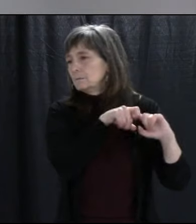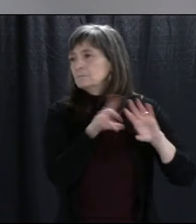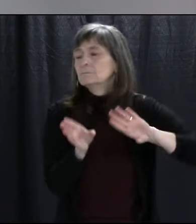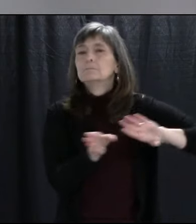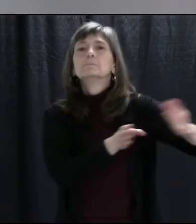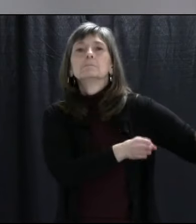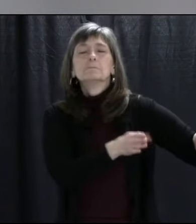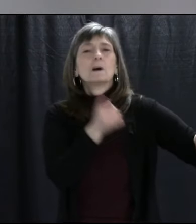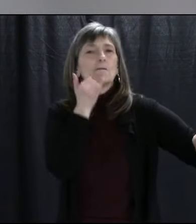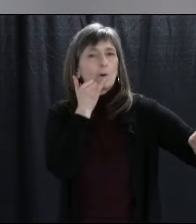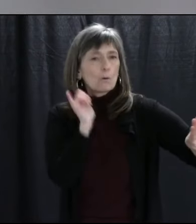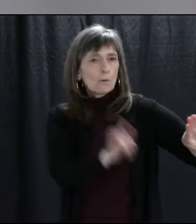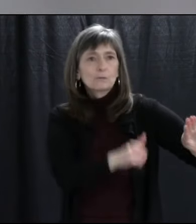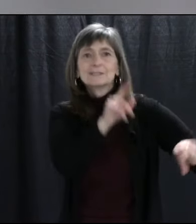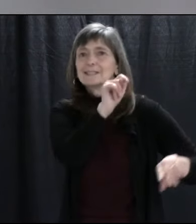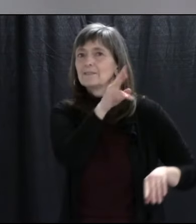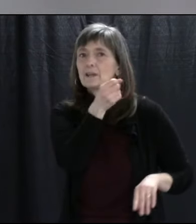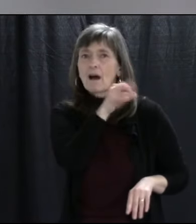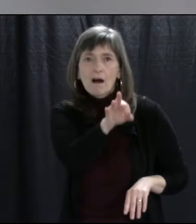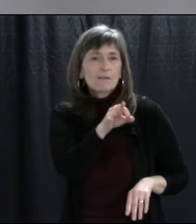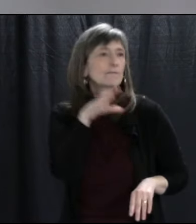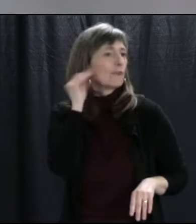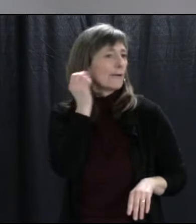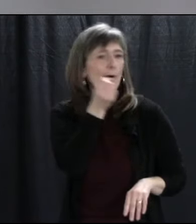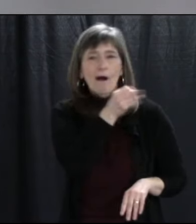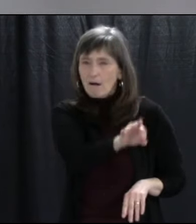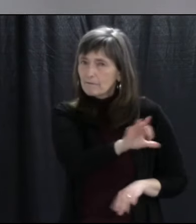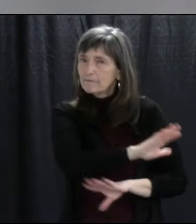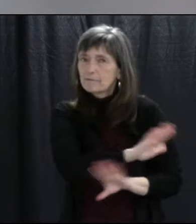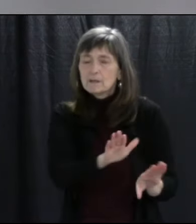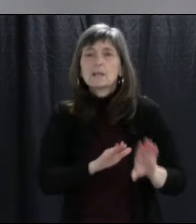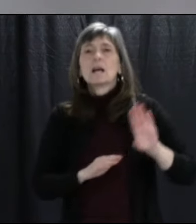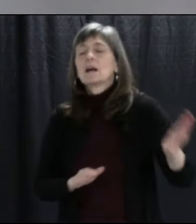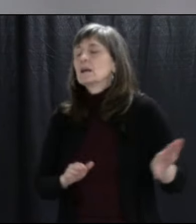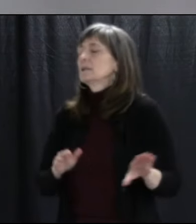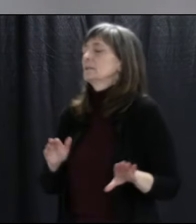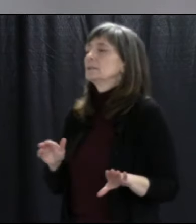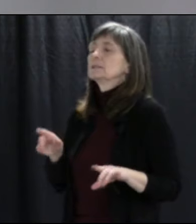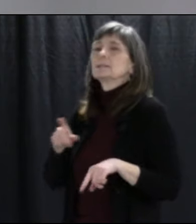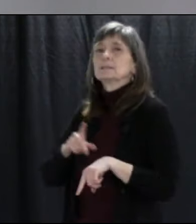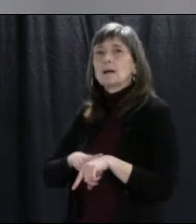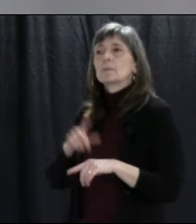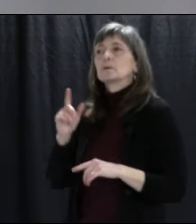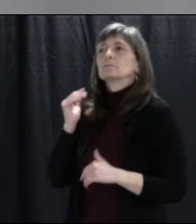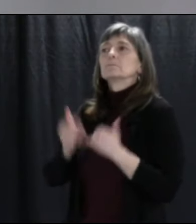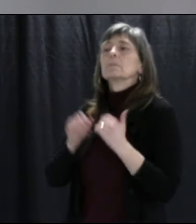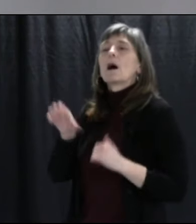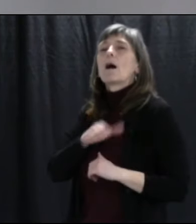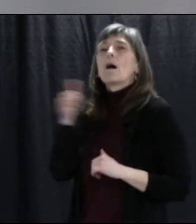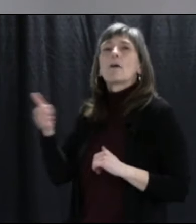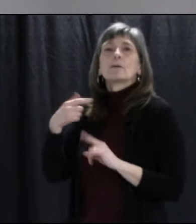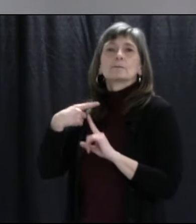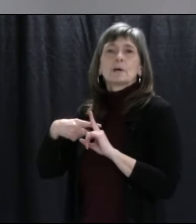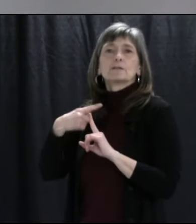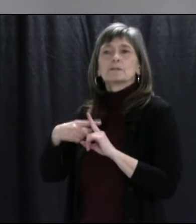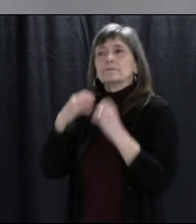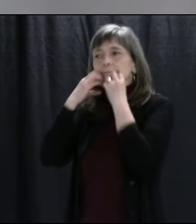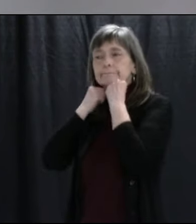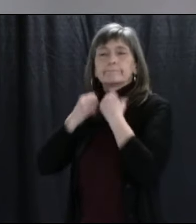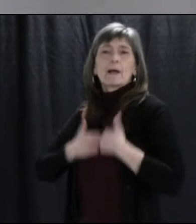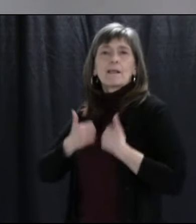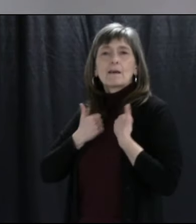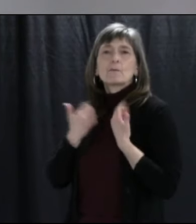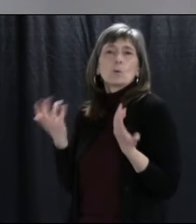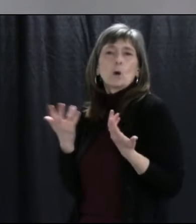put your phones away and turn your TV and your radio off and just spend some time thinking about some of the other things that are important in your